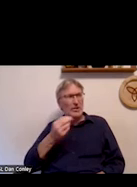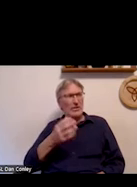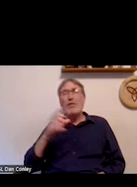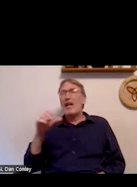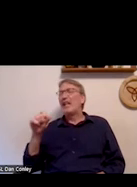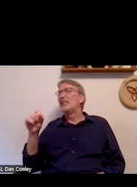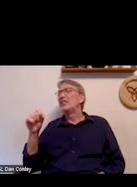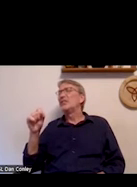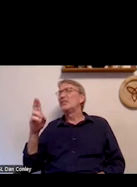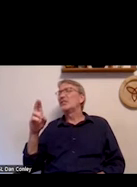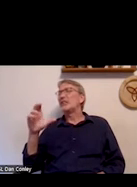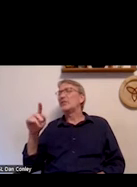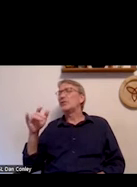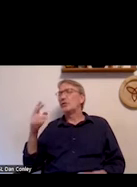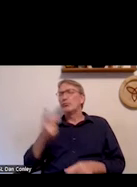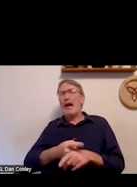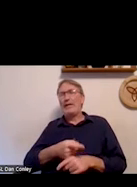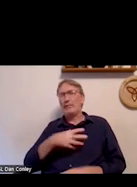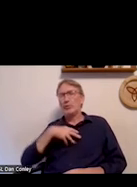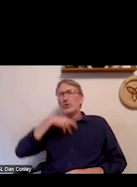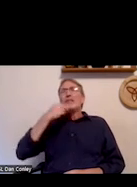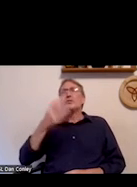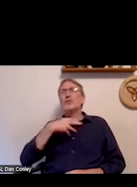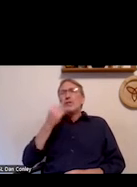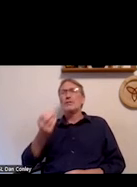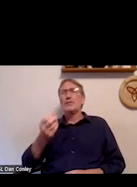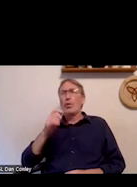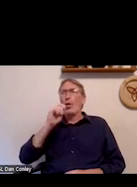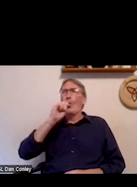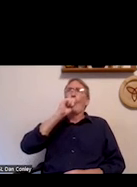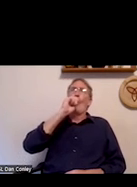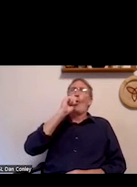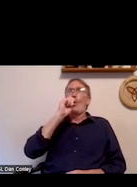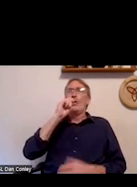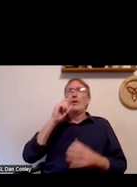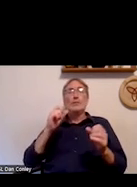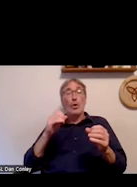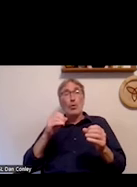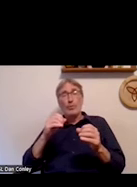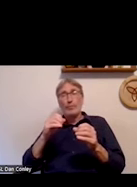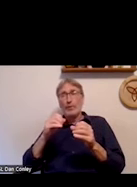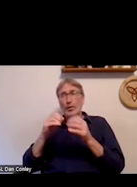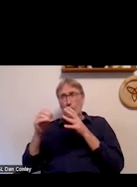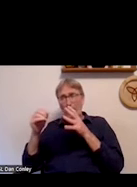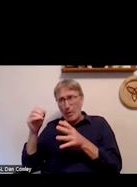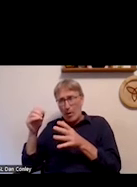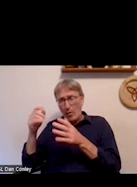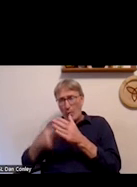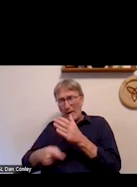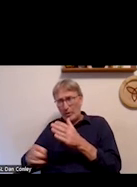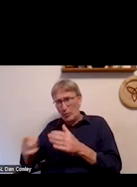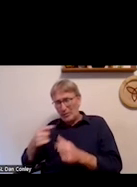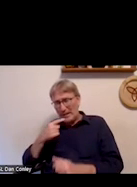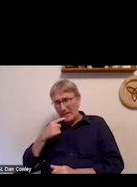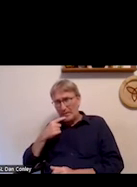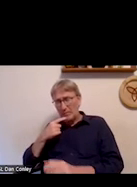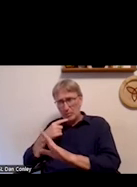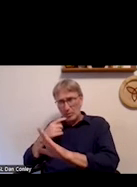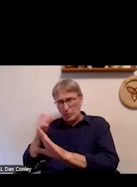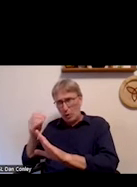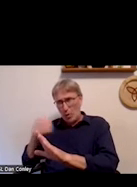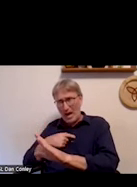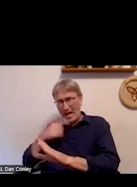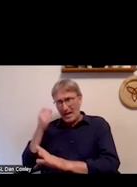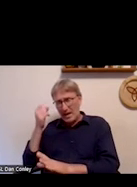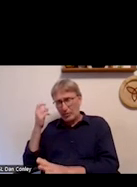suction machine. Okay. So, what I hear you saying, and what I just want to make sure I'm good with everything and understand what's